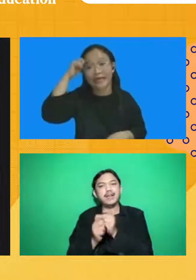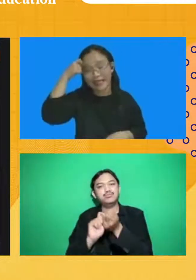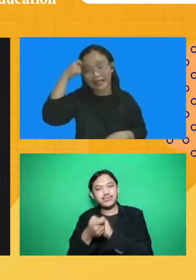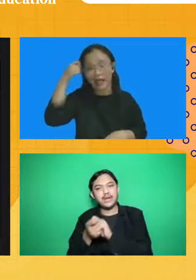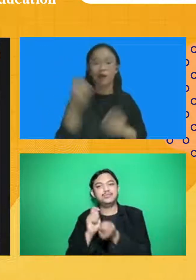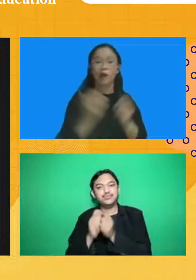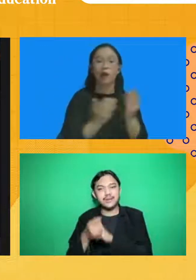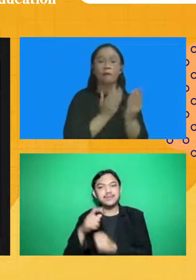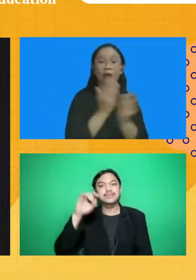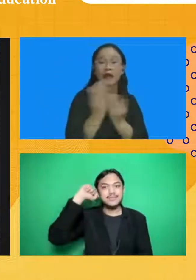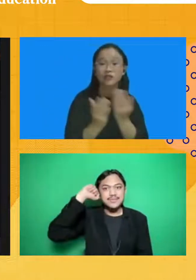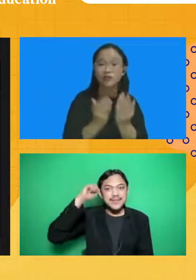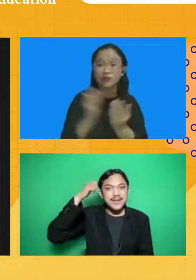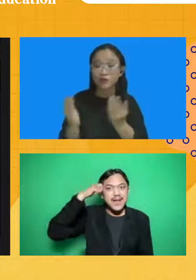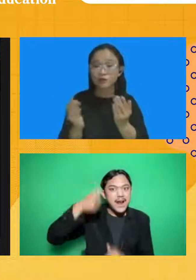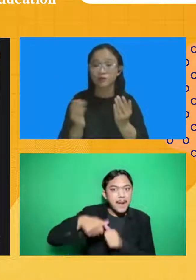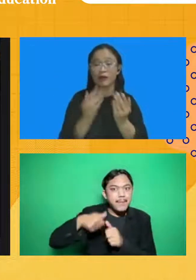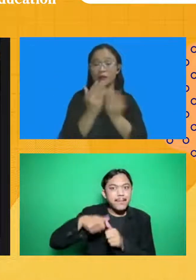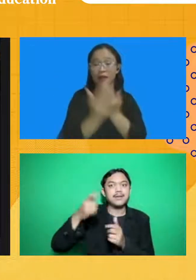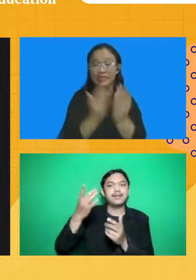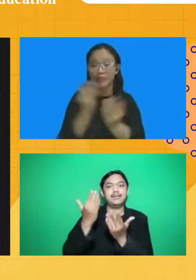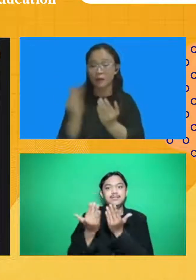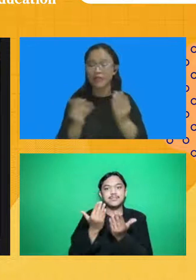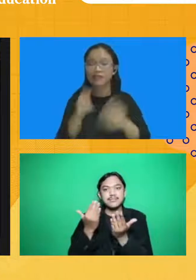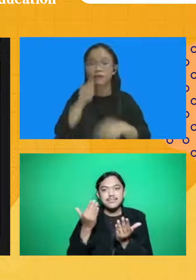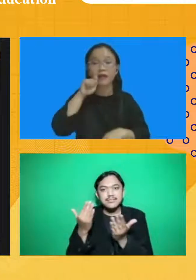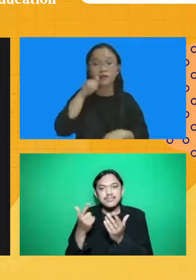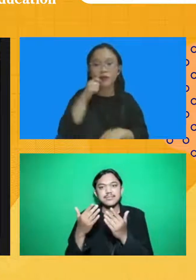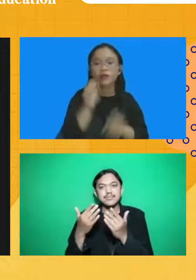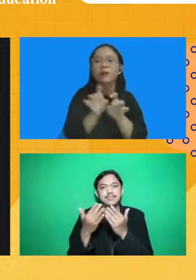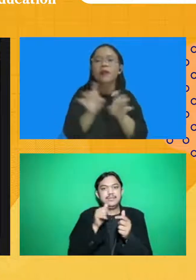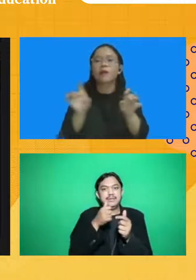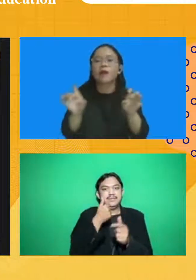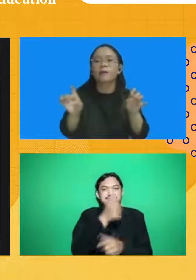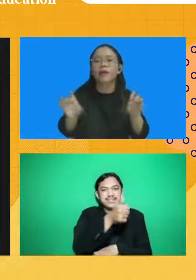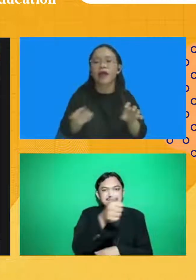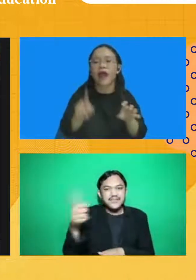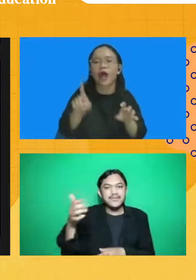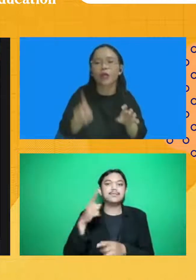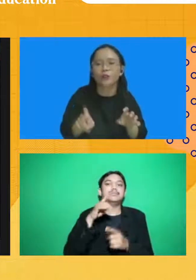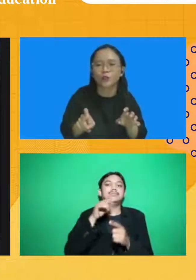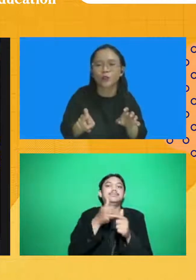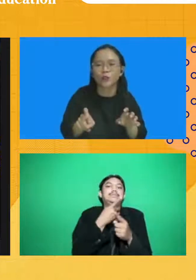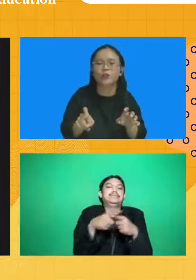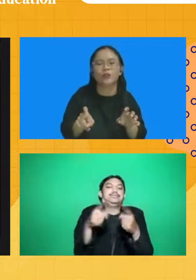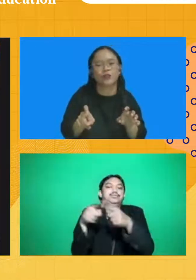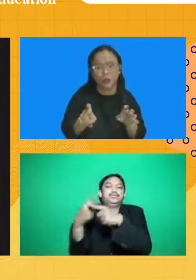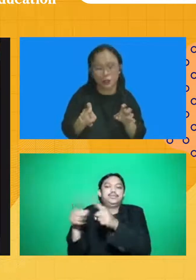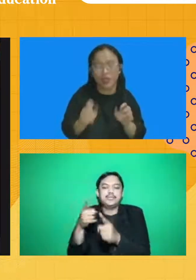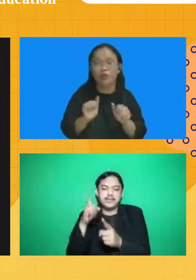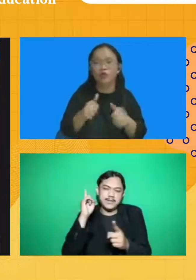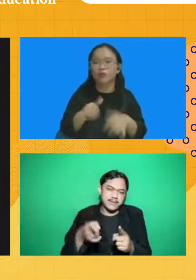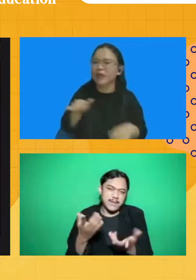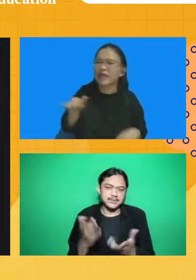sign in and sign out of platforms when we use those in digital